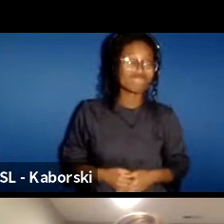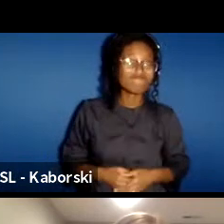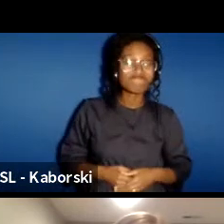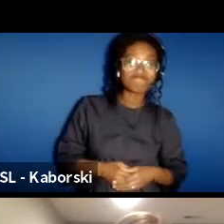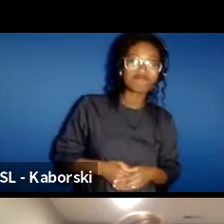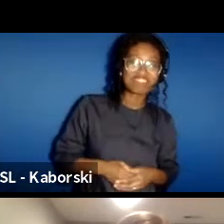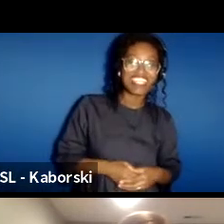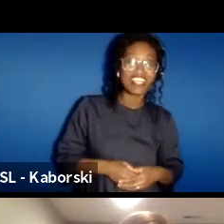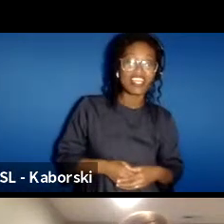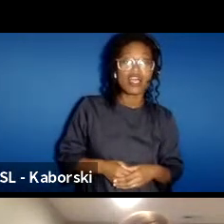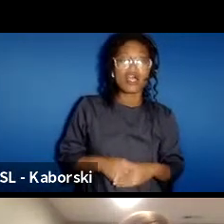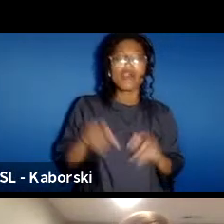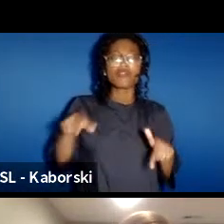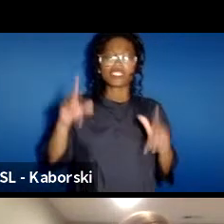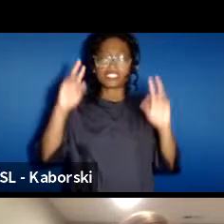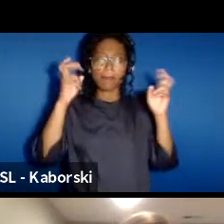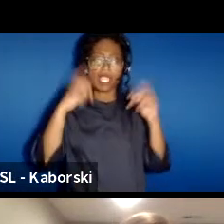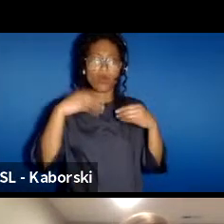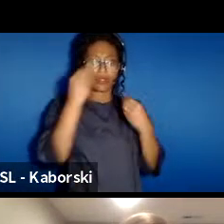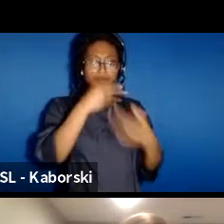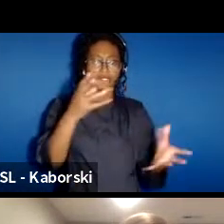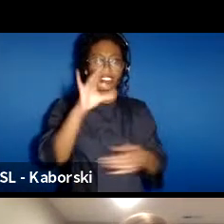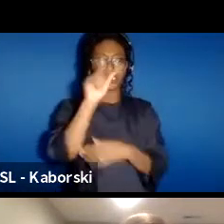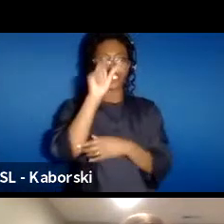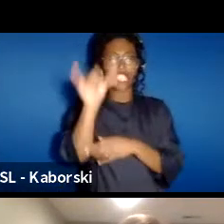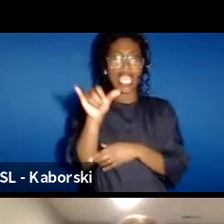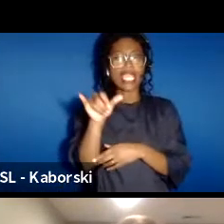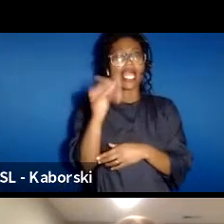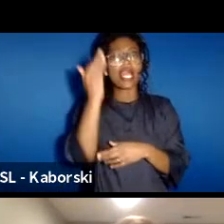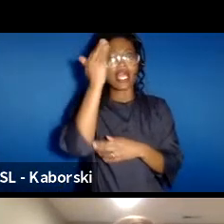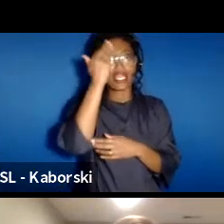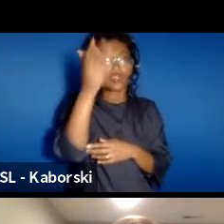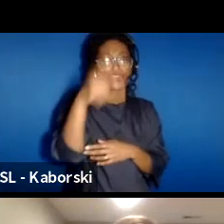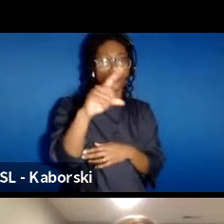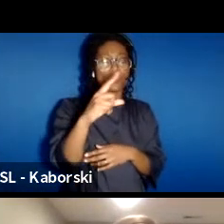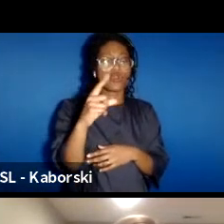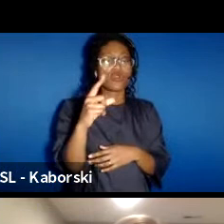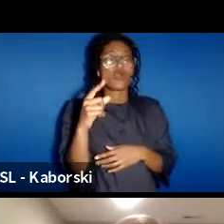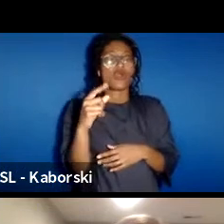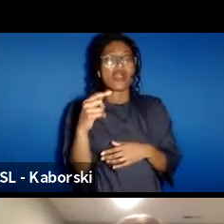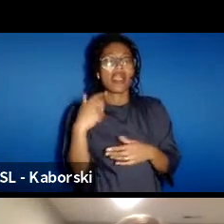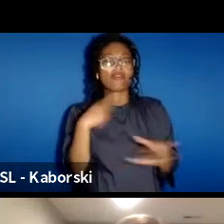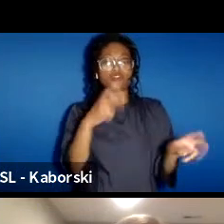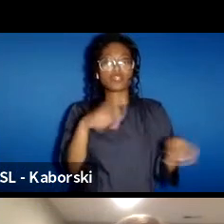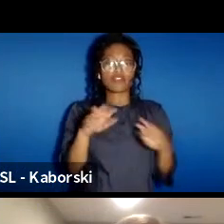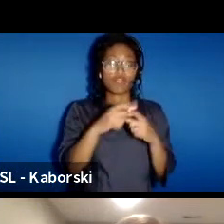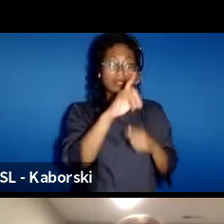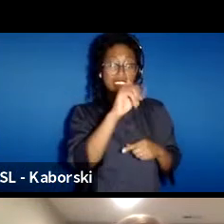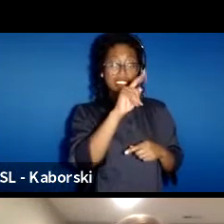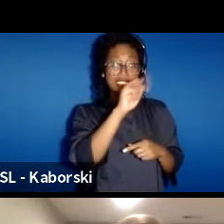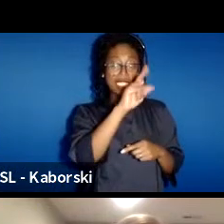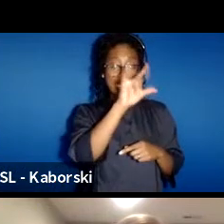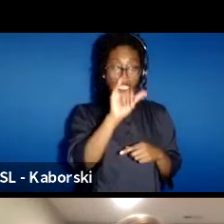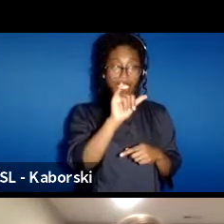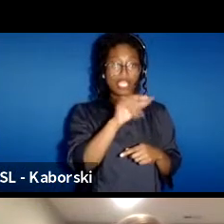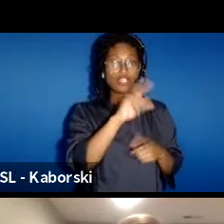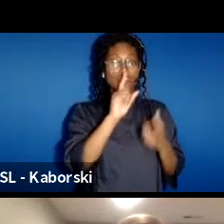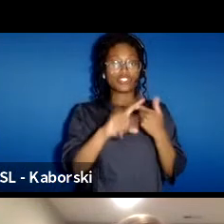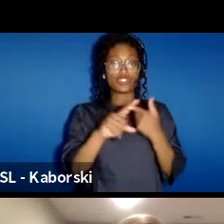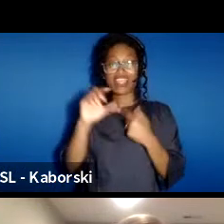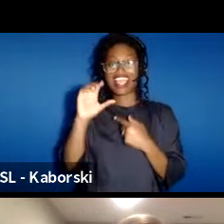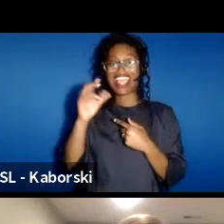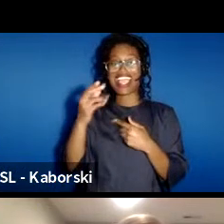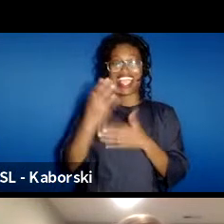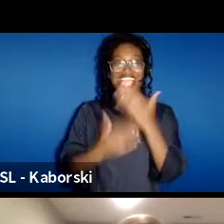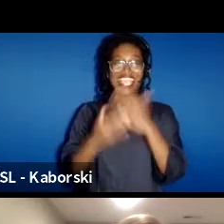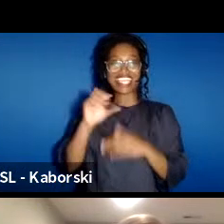While we're on this topic, I just wanted to throw out to Jay. I know you guys transitioned from distilling to hand sanitizer. Do you